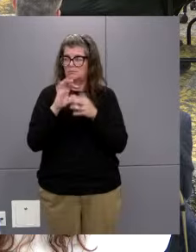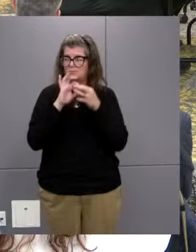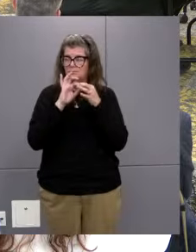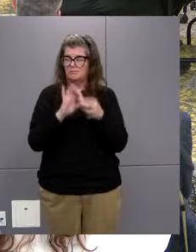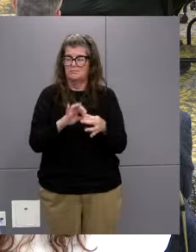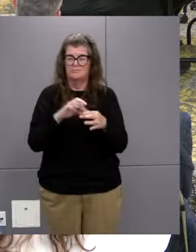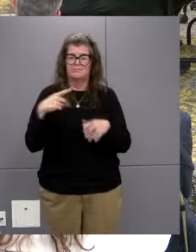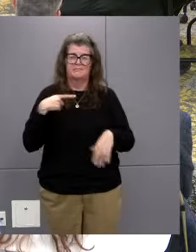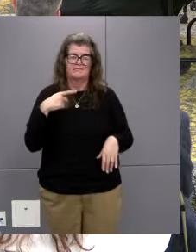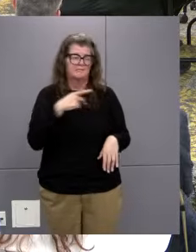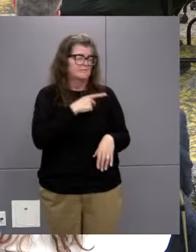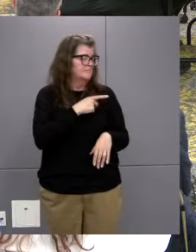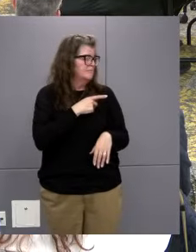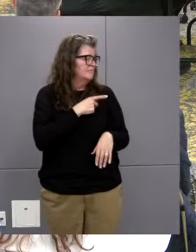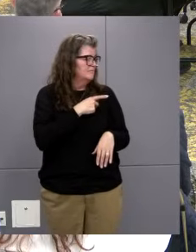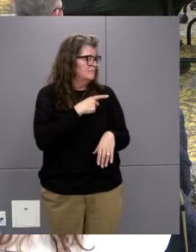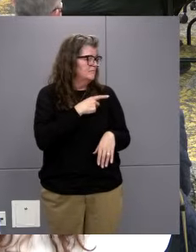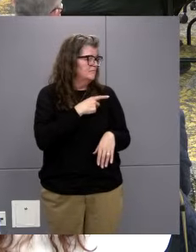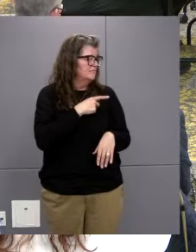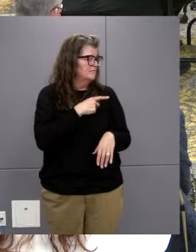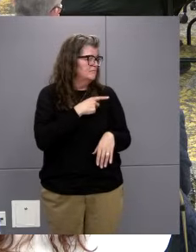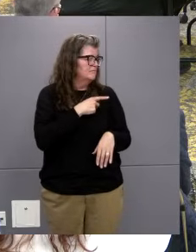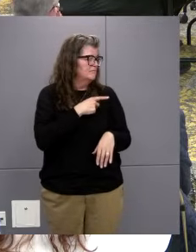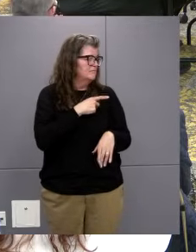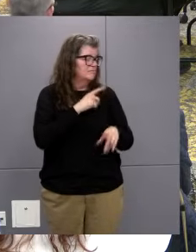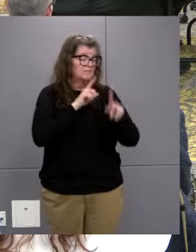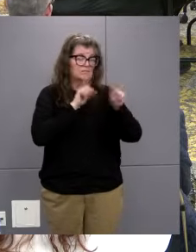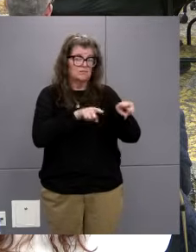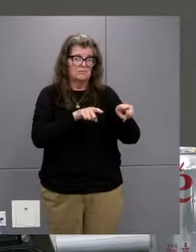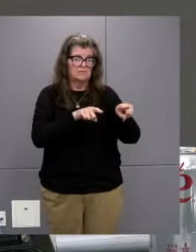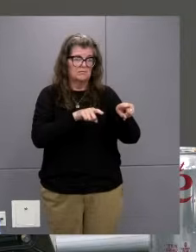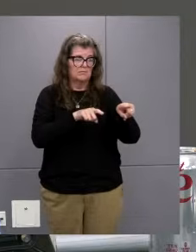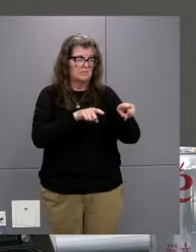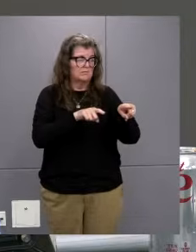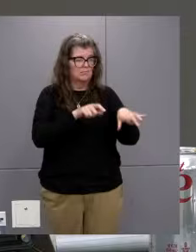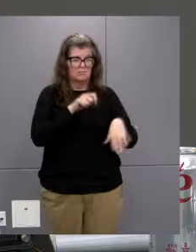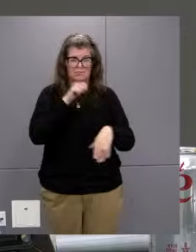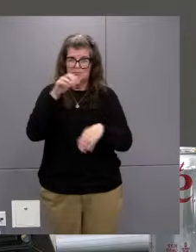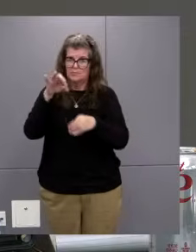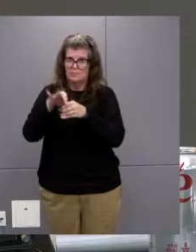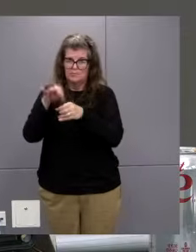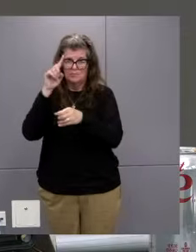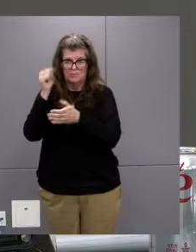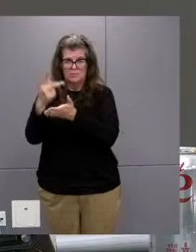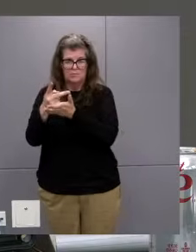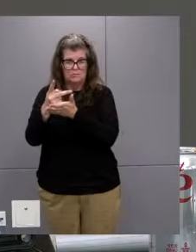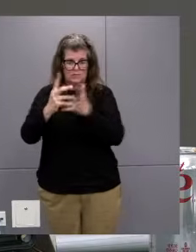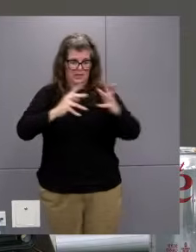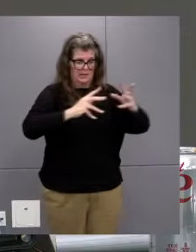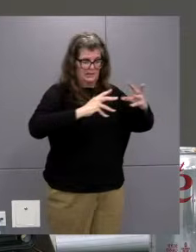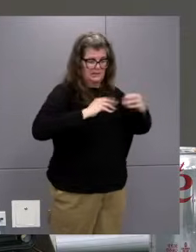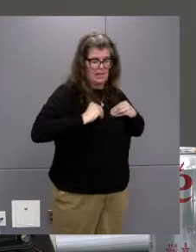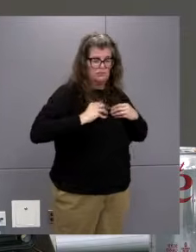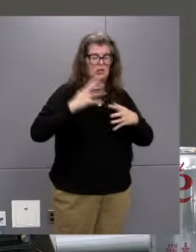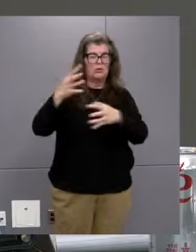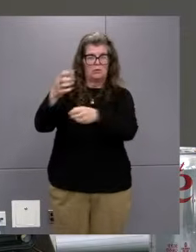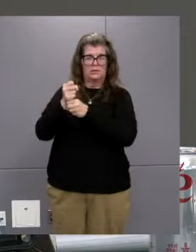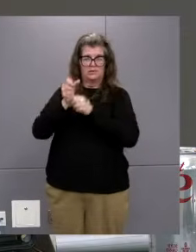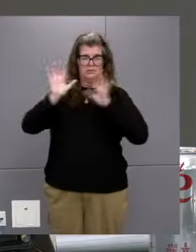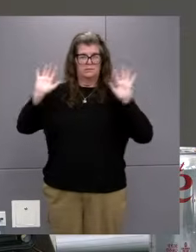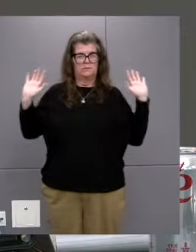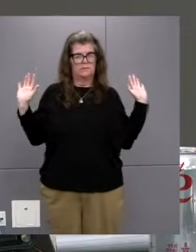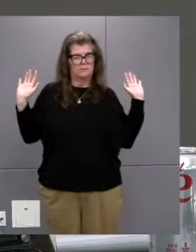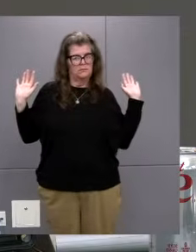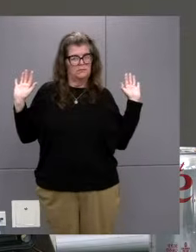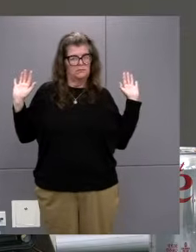the informational report should be they not voted on for approval, just be accepted or received. And that